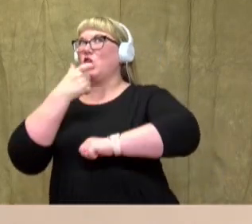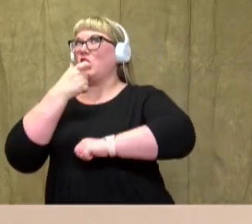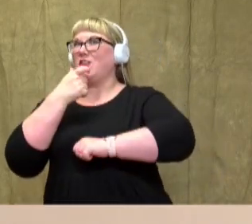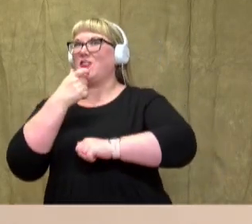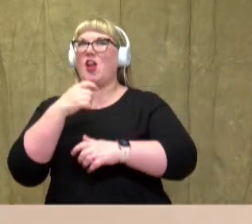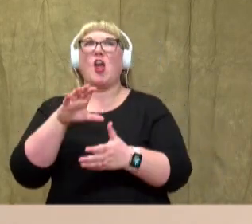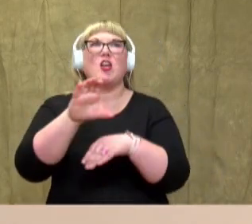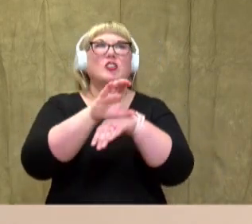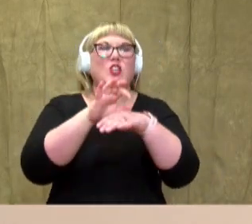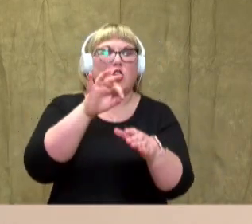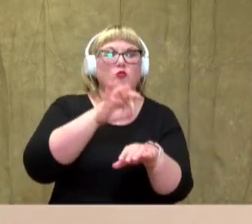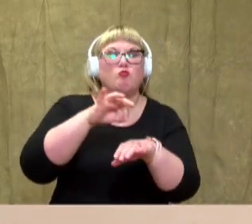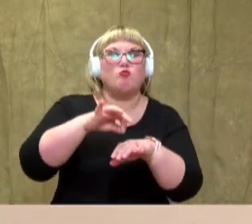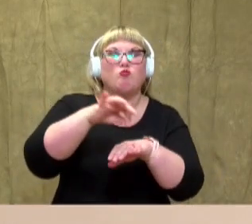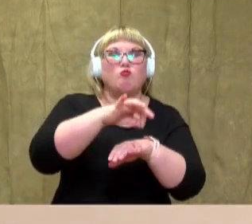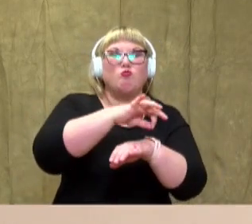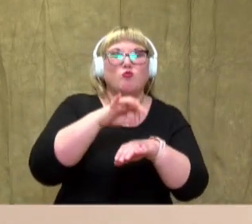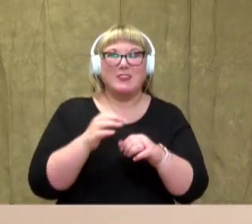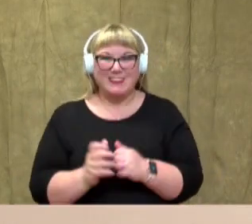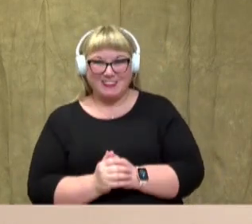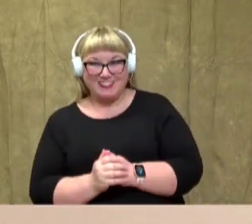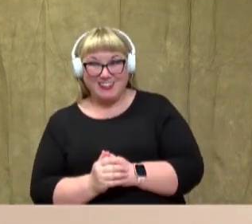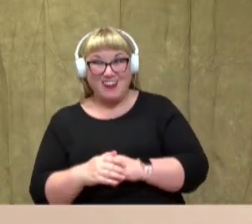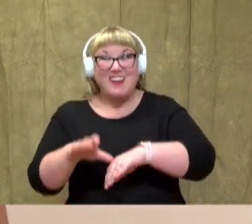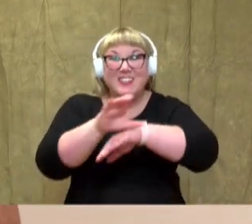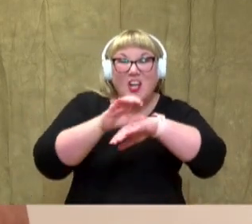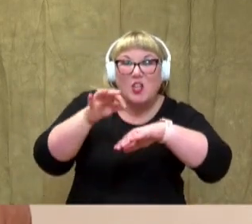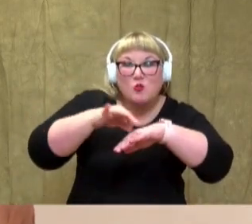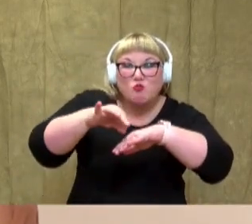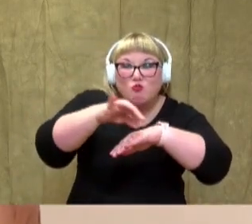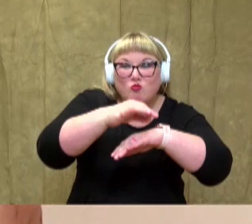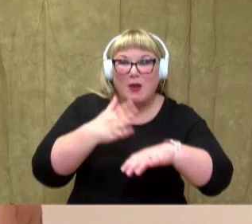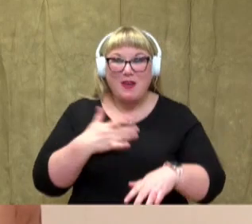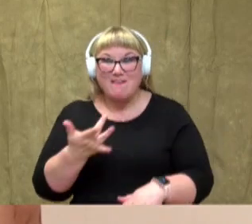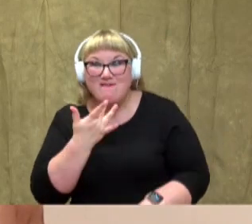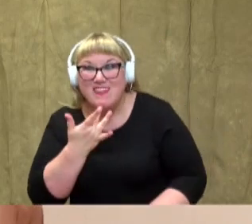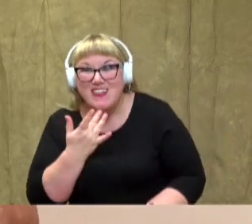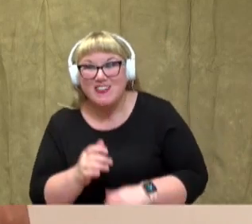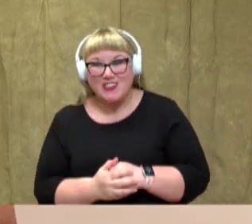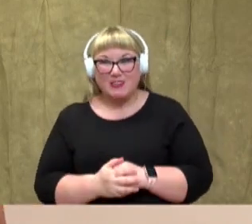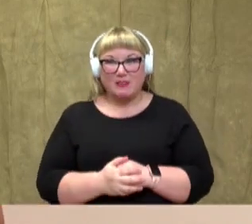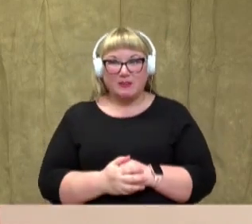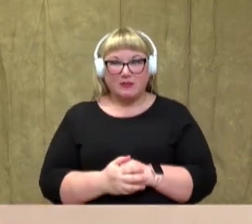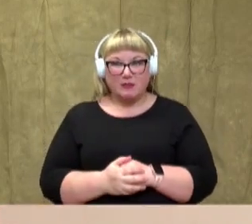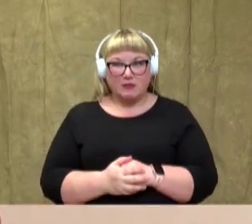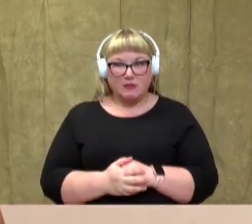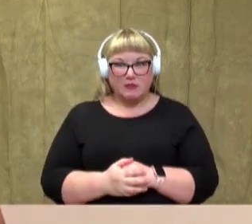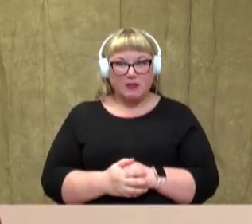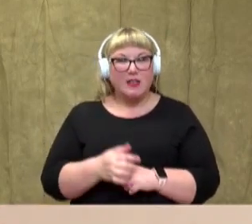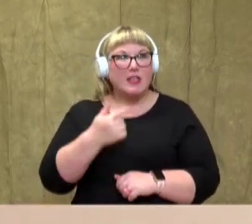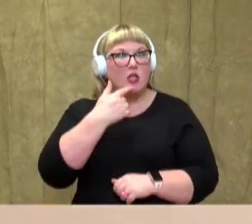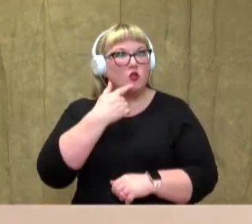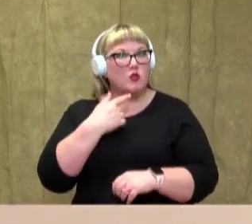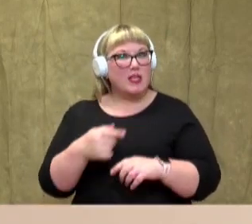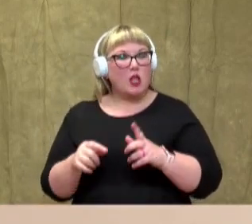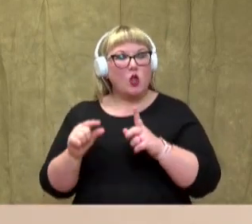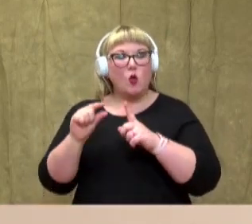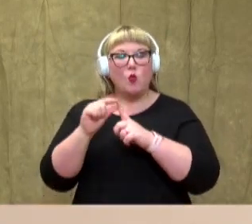chip. Yes, chocolate chip, my favorite. Hey, say the word chocolate.